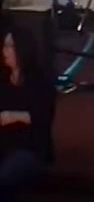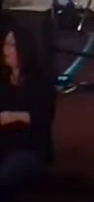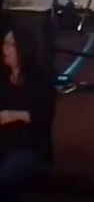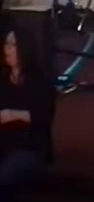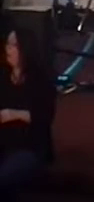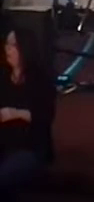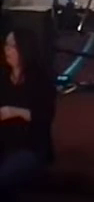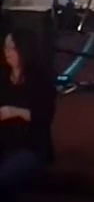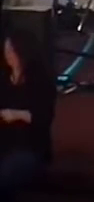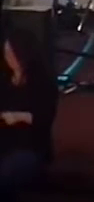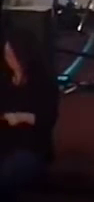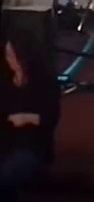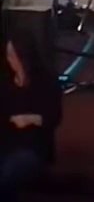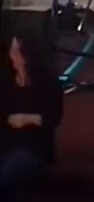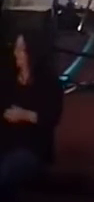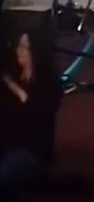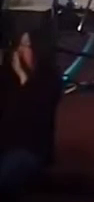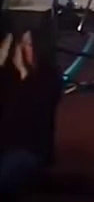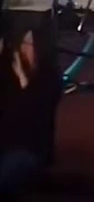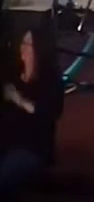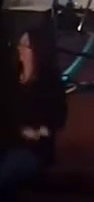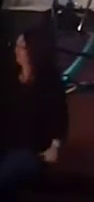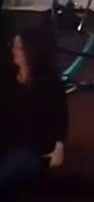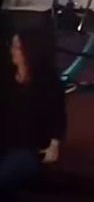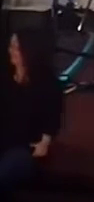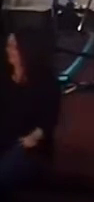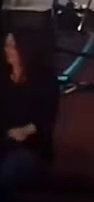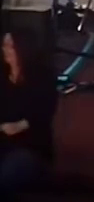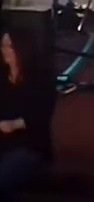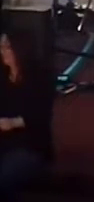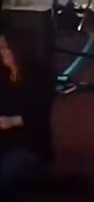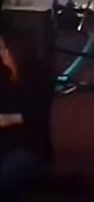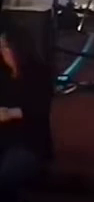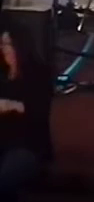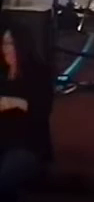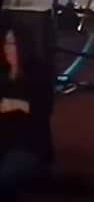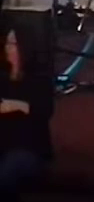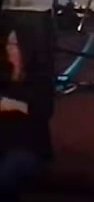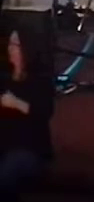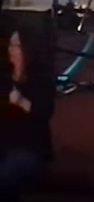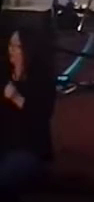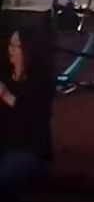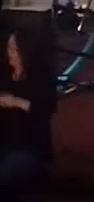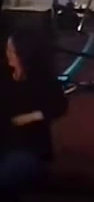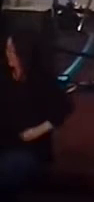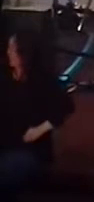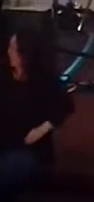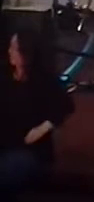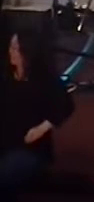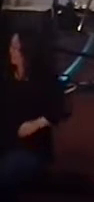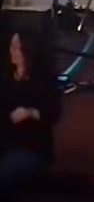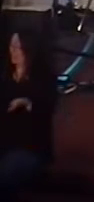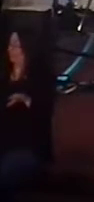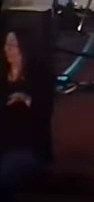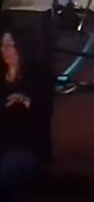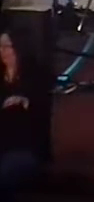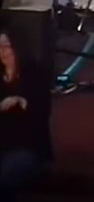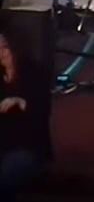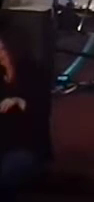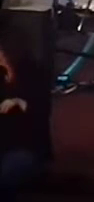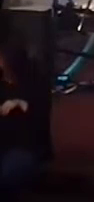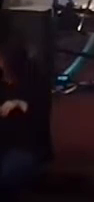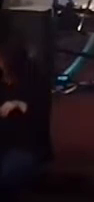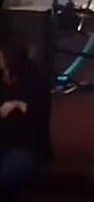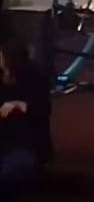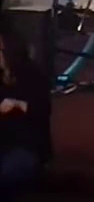up in everybody's face? It's so funny. He's this grown man who wears diapers and underwear, and he's just like a little kid,